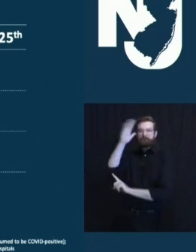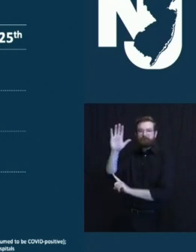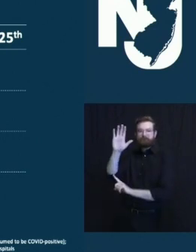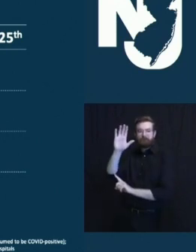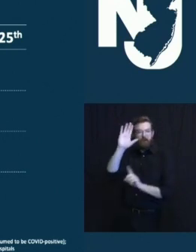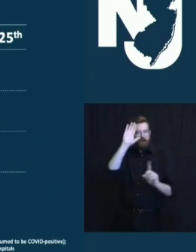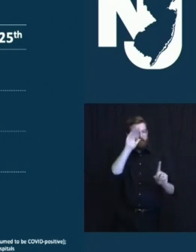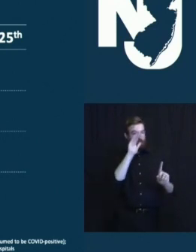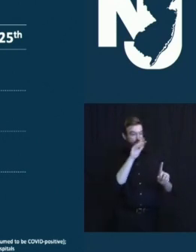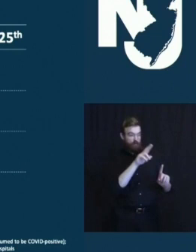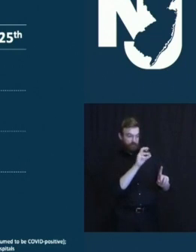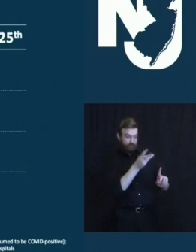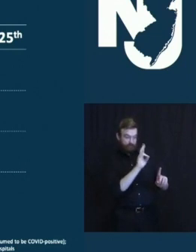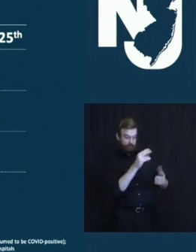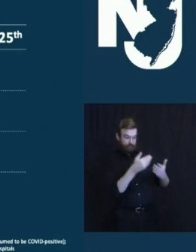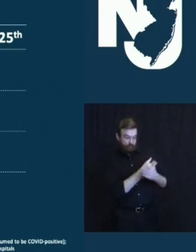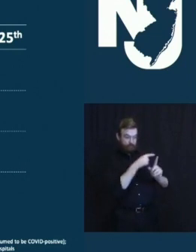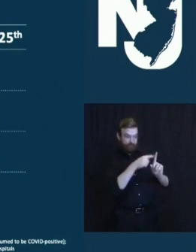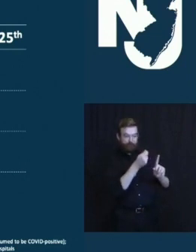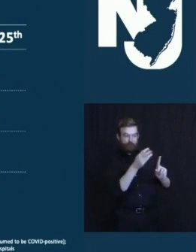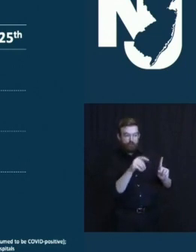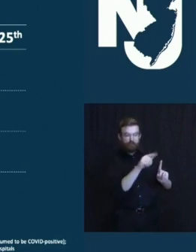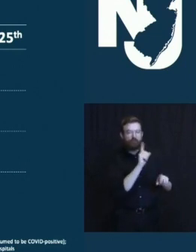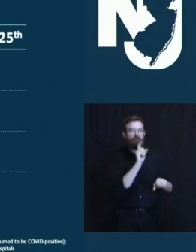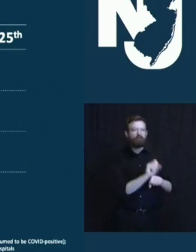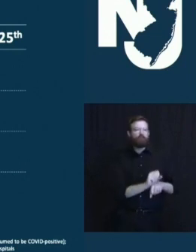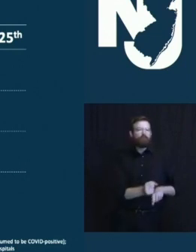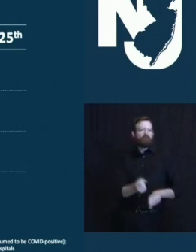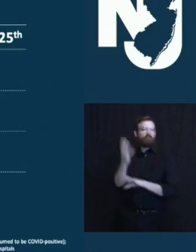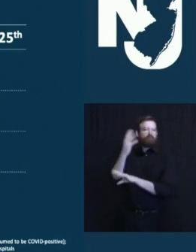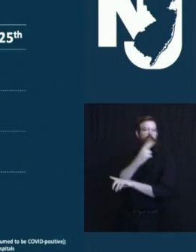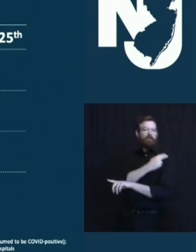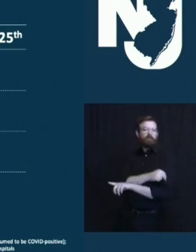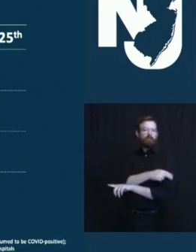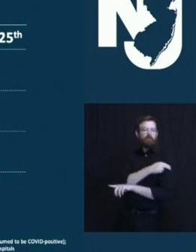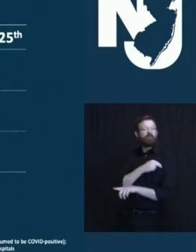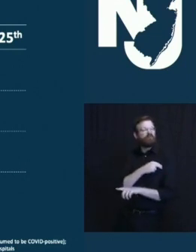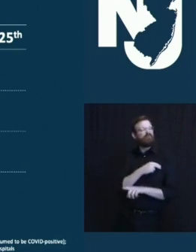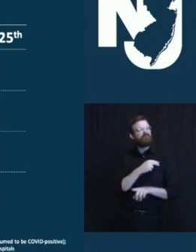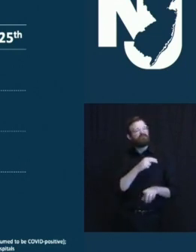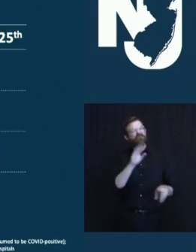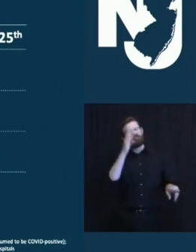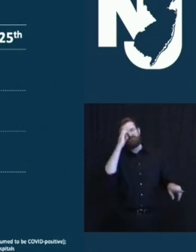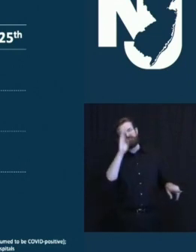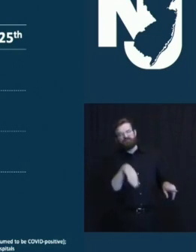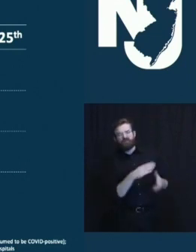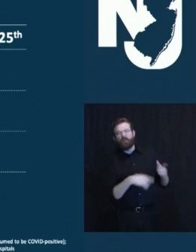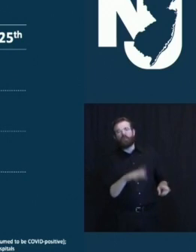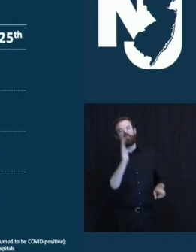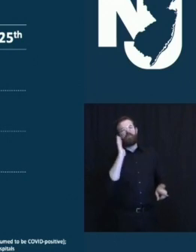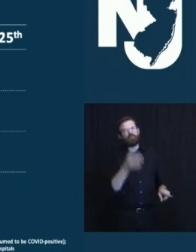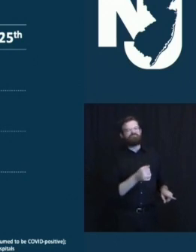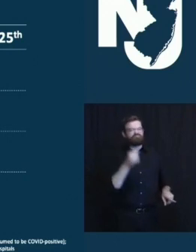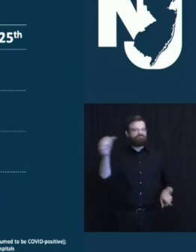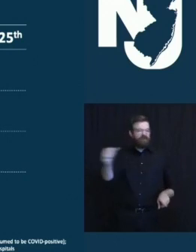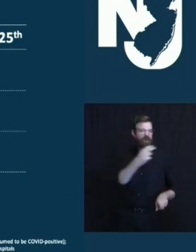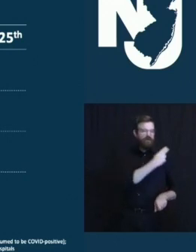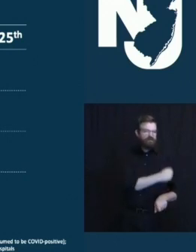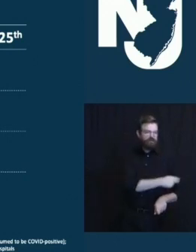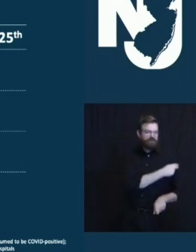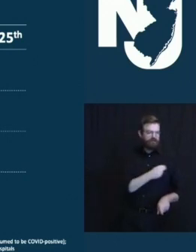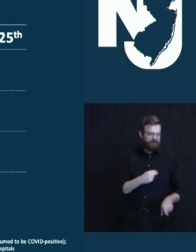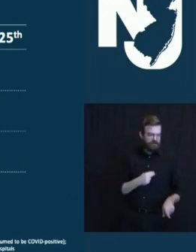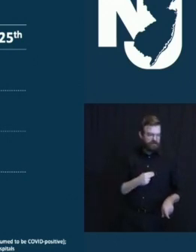hospitals entirely starts with social distancing, wearing a face mask or covering, and with rigorous testing and contact tracing, so keep it